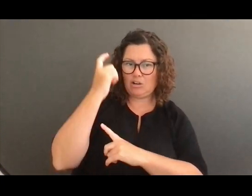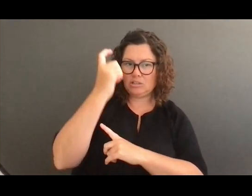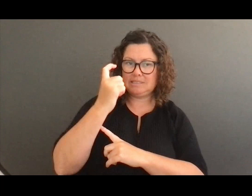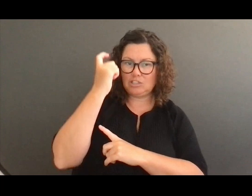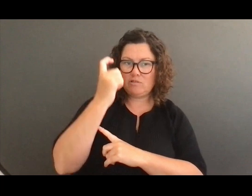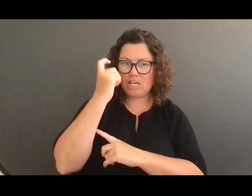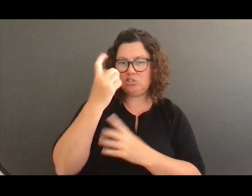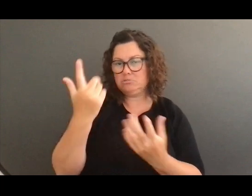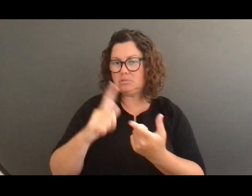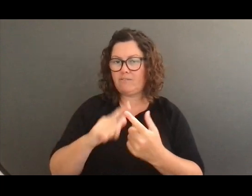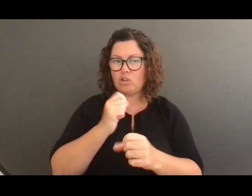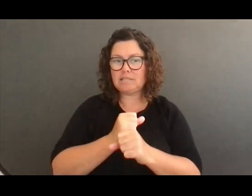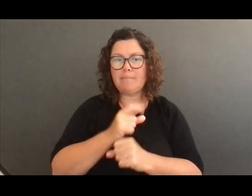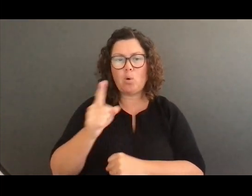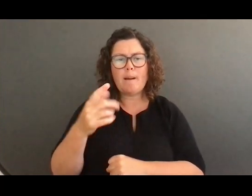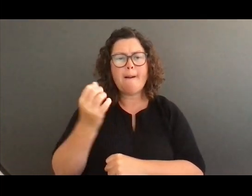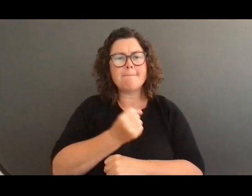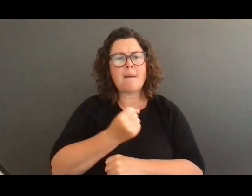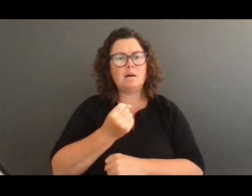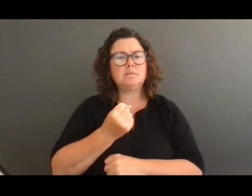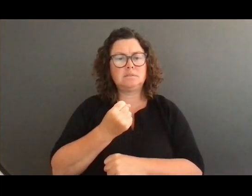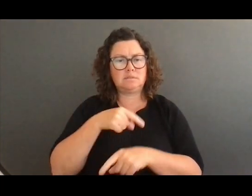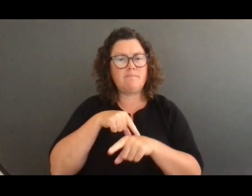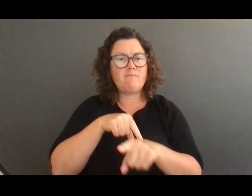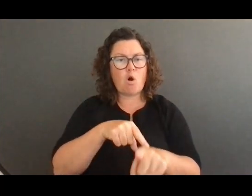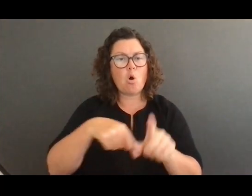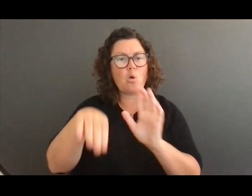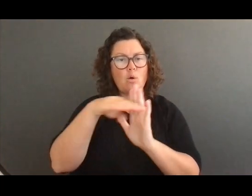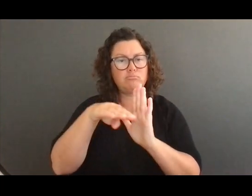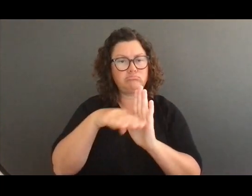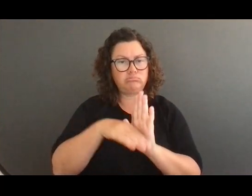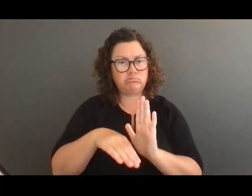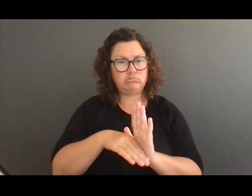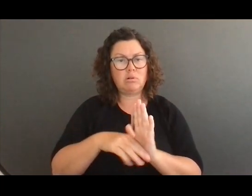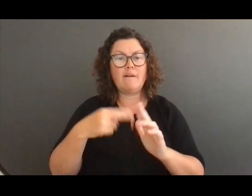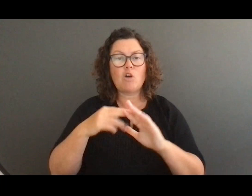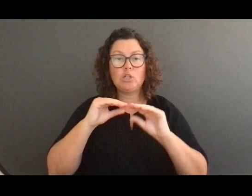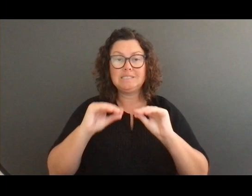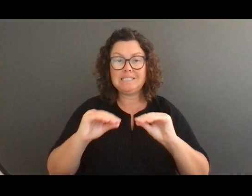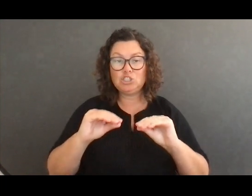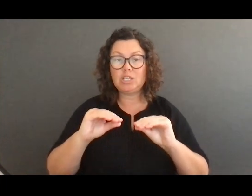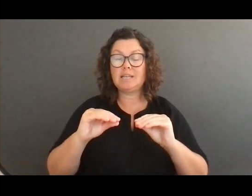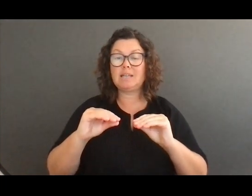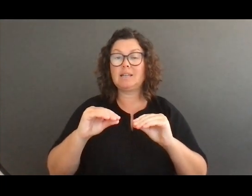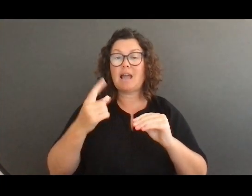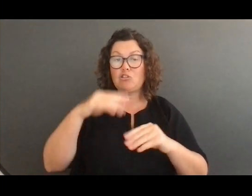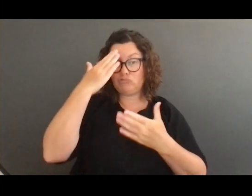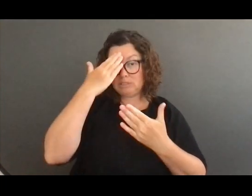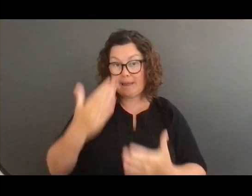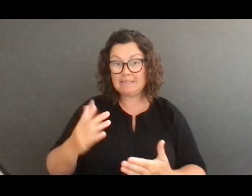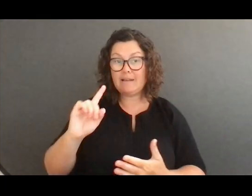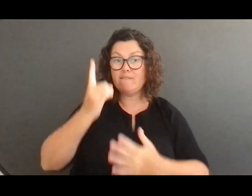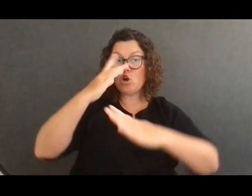to observe protocols for teaching and respecting First Nation Australian works and their intellectual and cultural property.